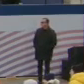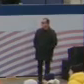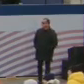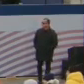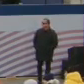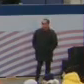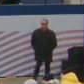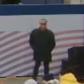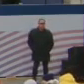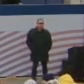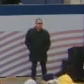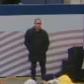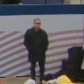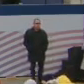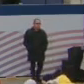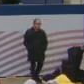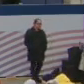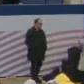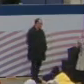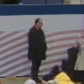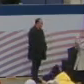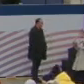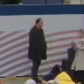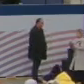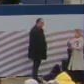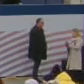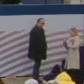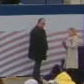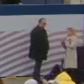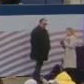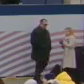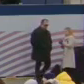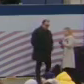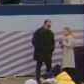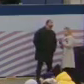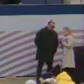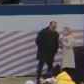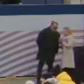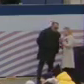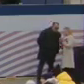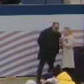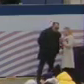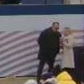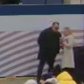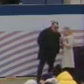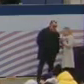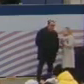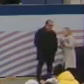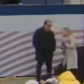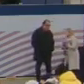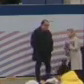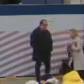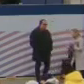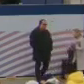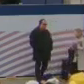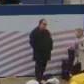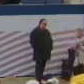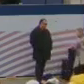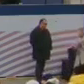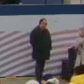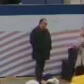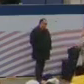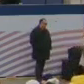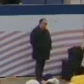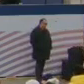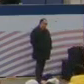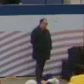I think the next attorney general, we're going to have a big election for that in 24. I think there'd be a push for that person to go back to, as I said, those